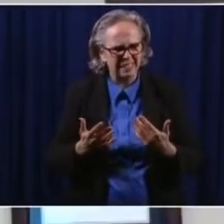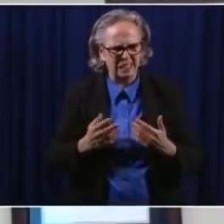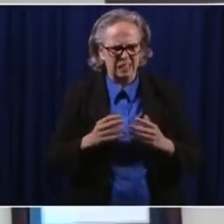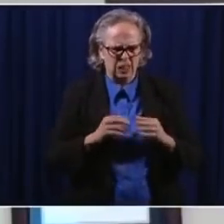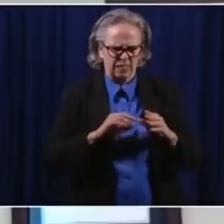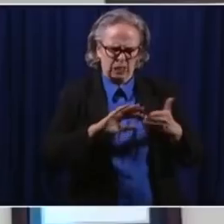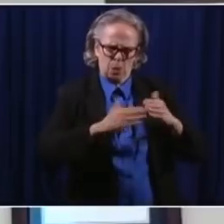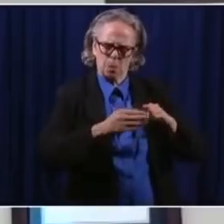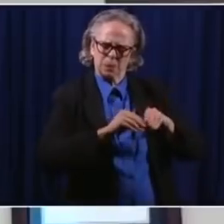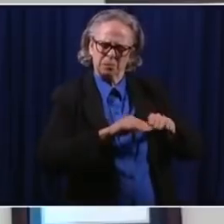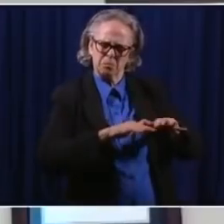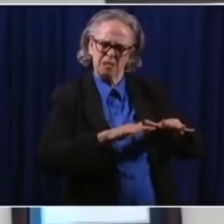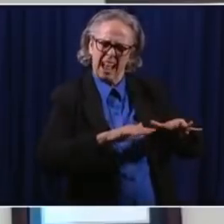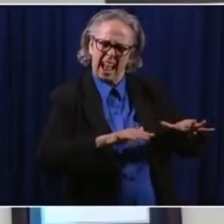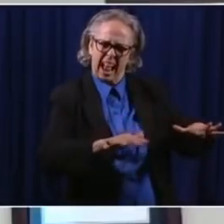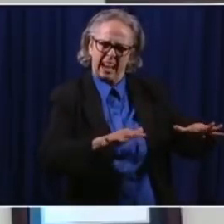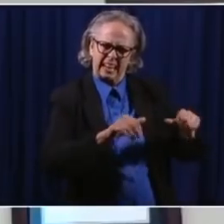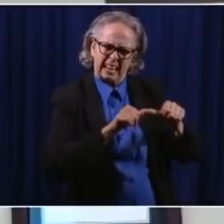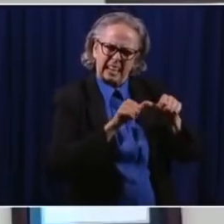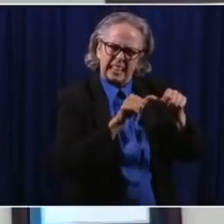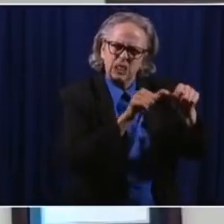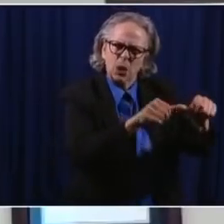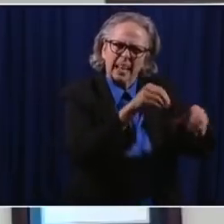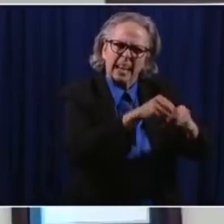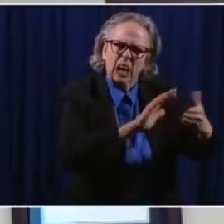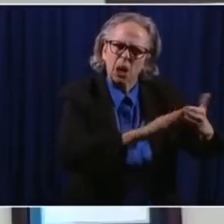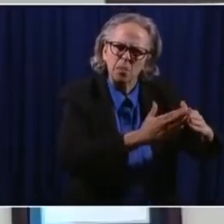seeing within our younger